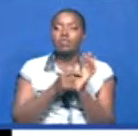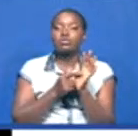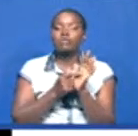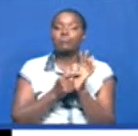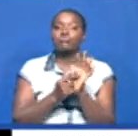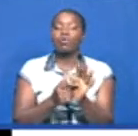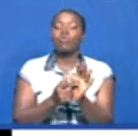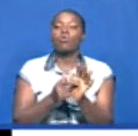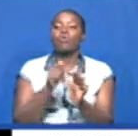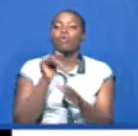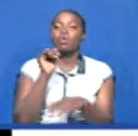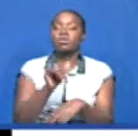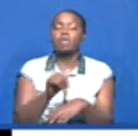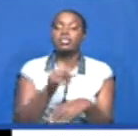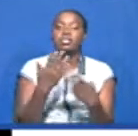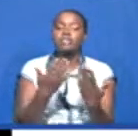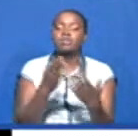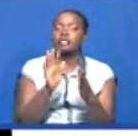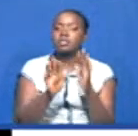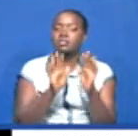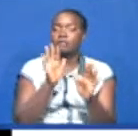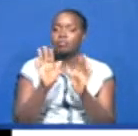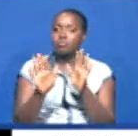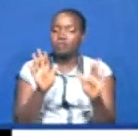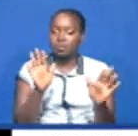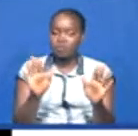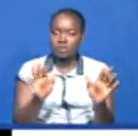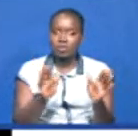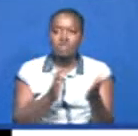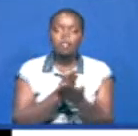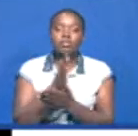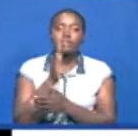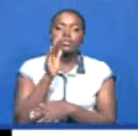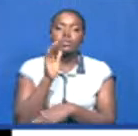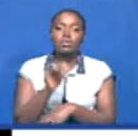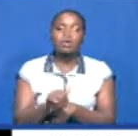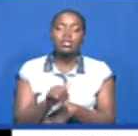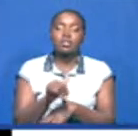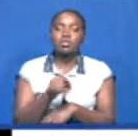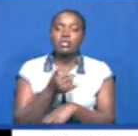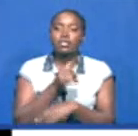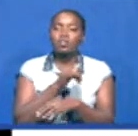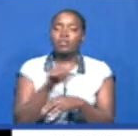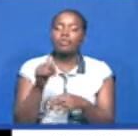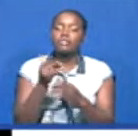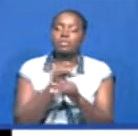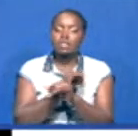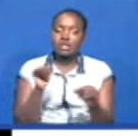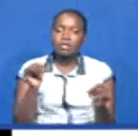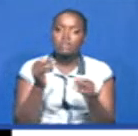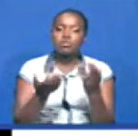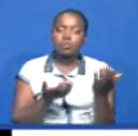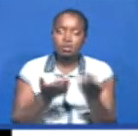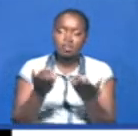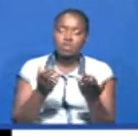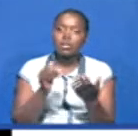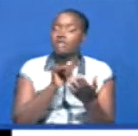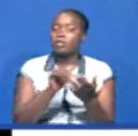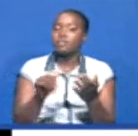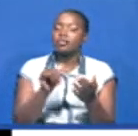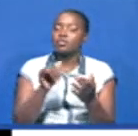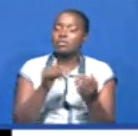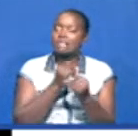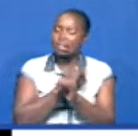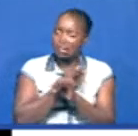that your properties, to ensure that those doing clean business, those doing clean